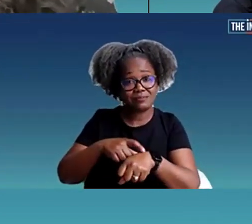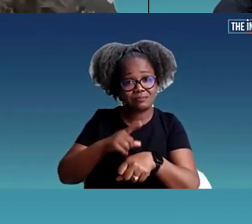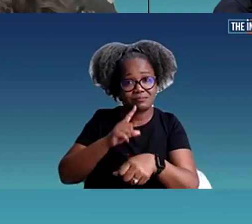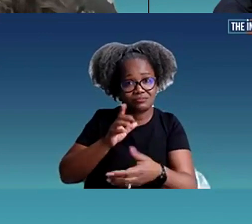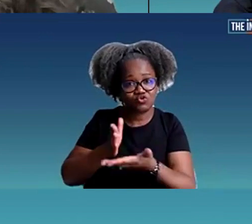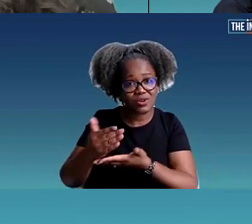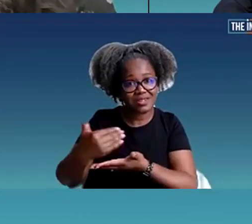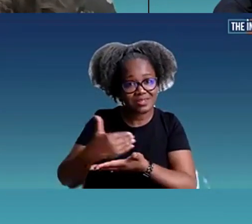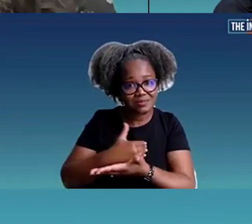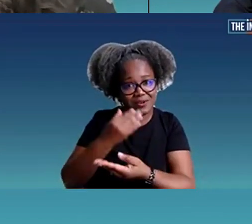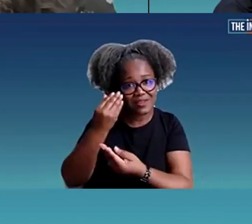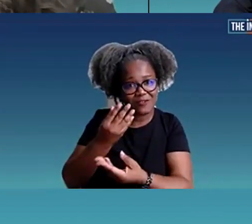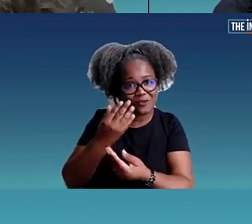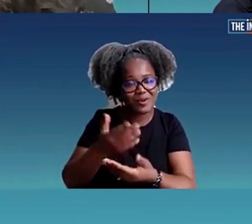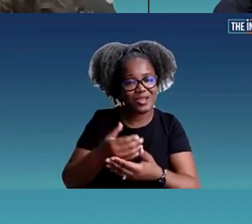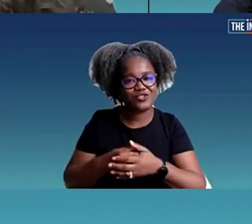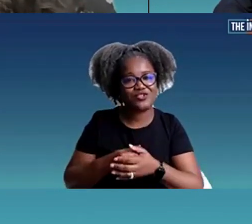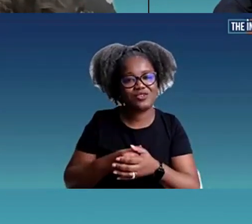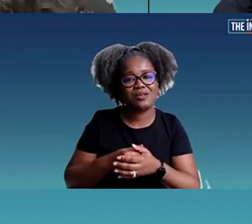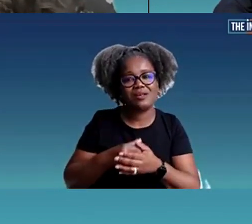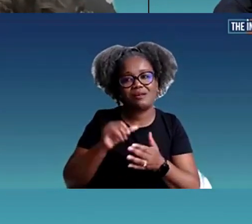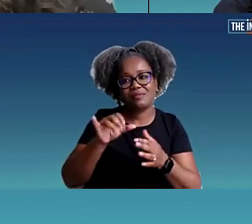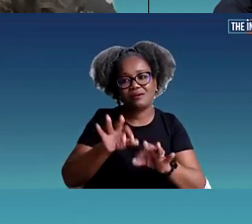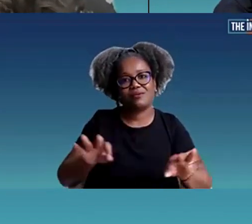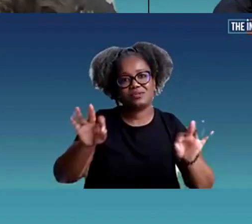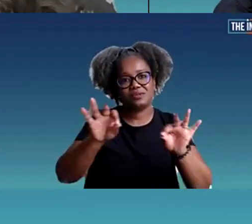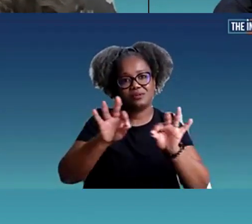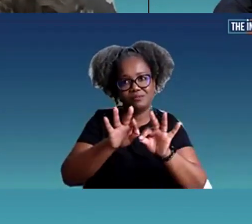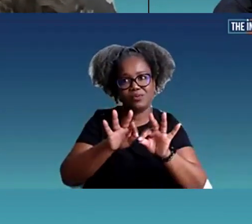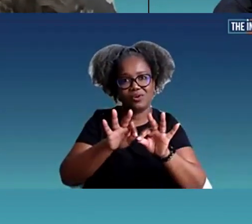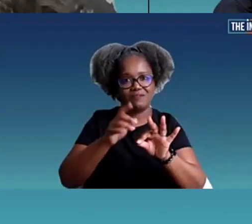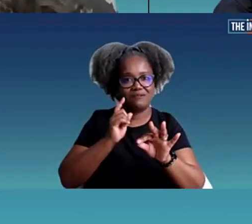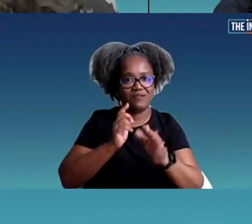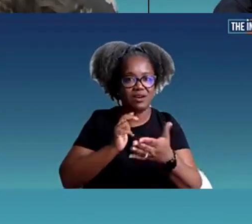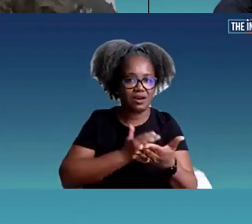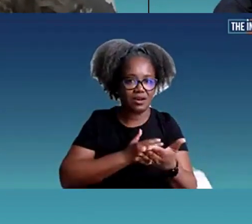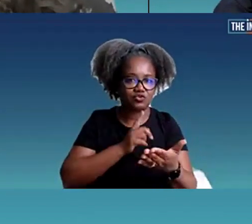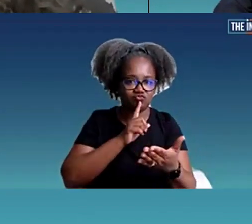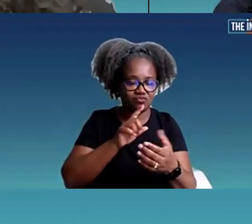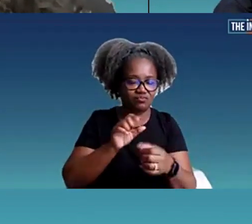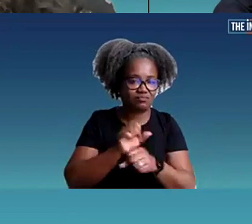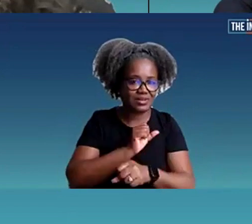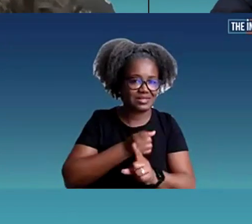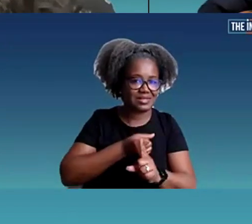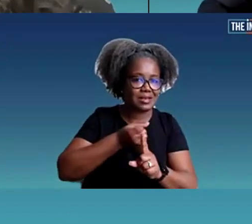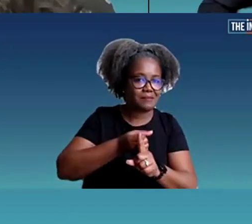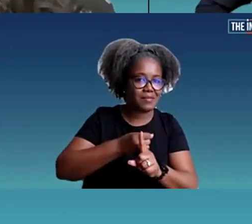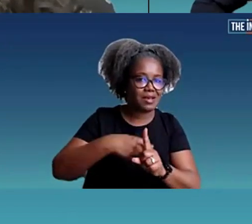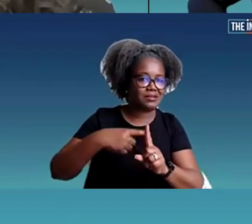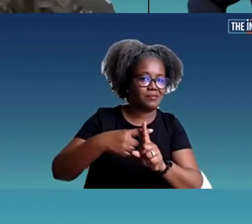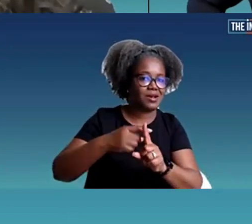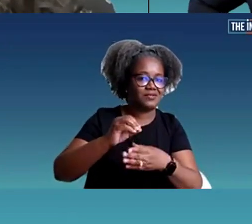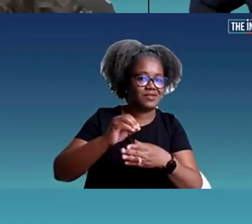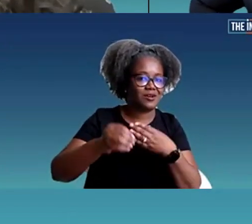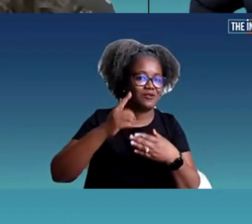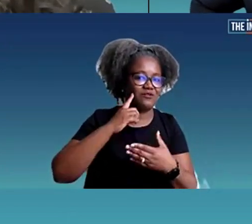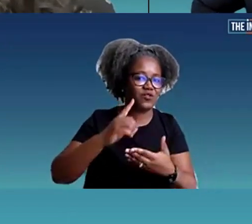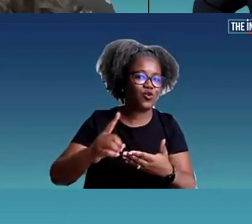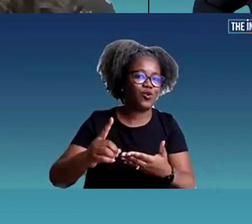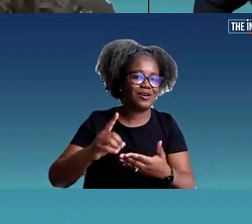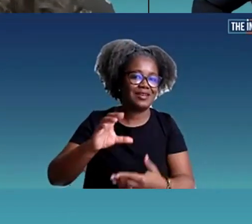the keys to be able to alter the outcomes of cancer patients. Very good, man.